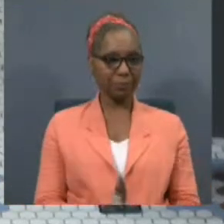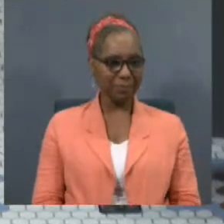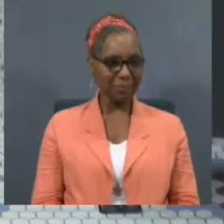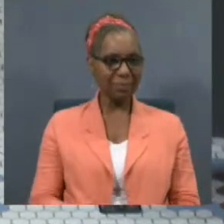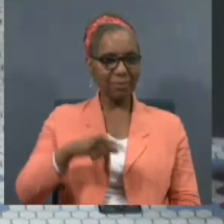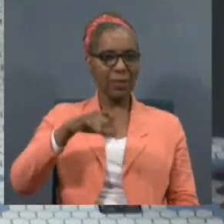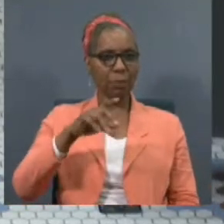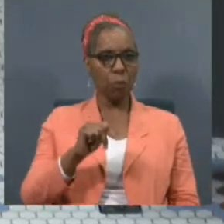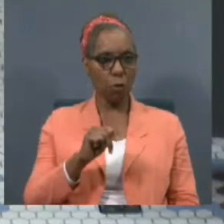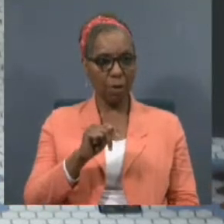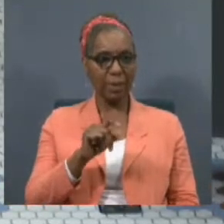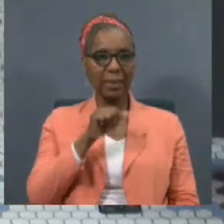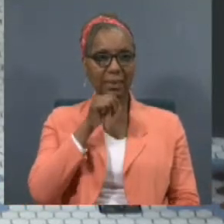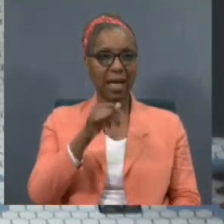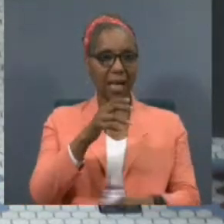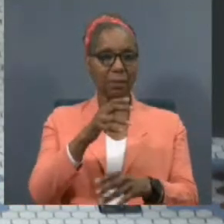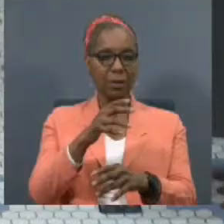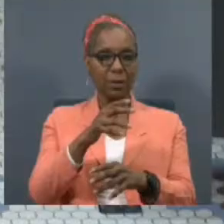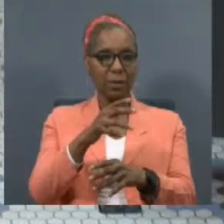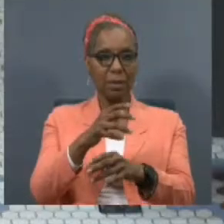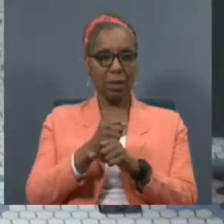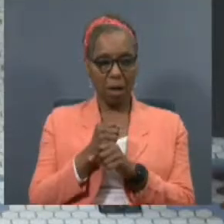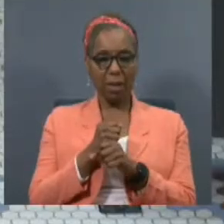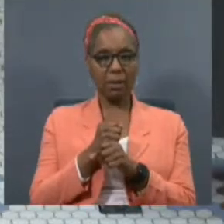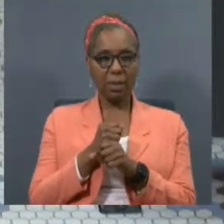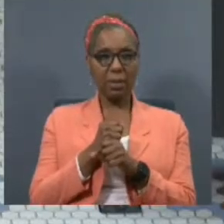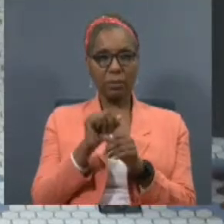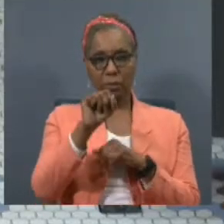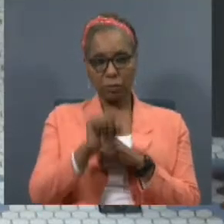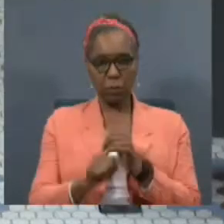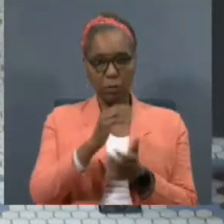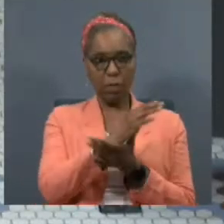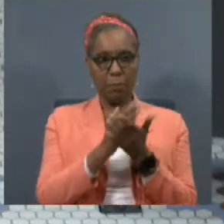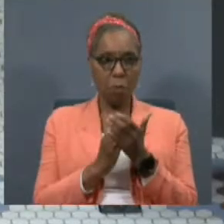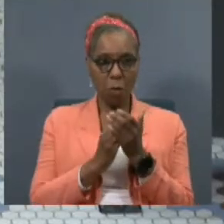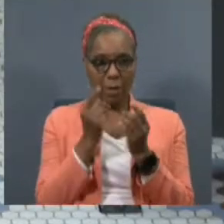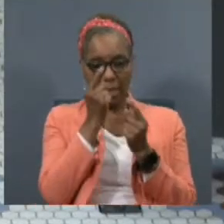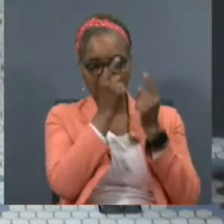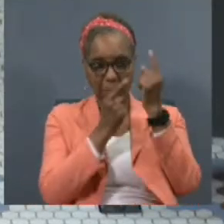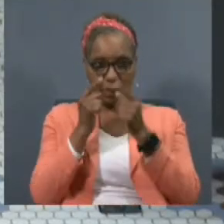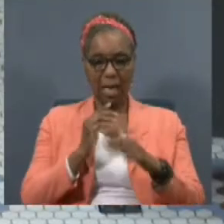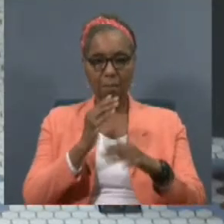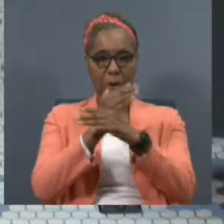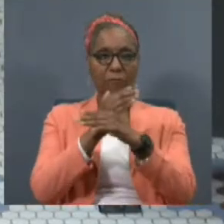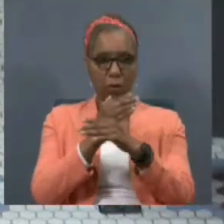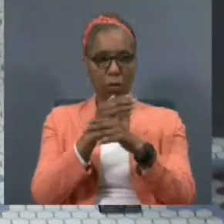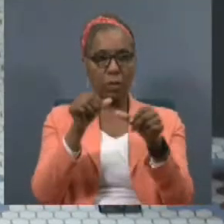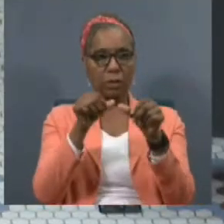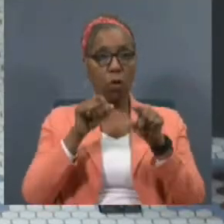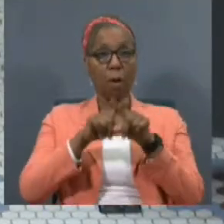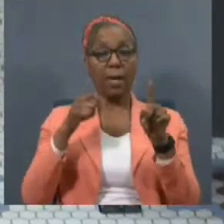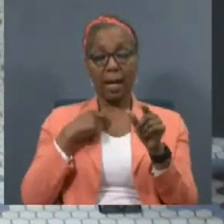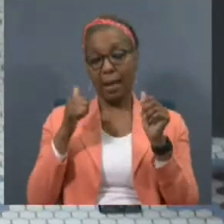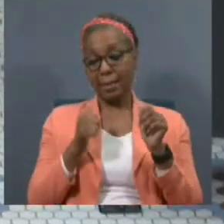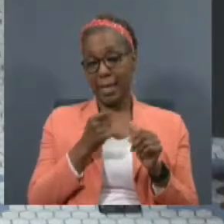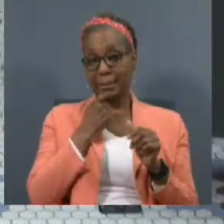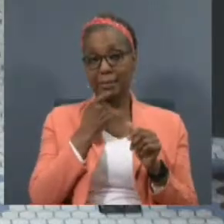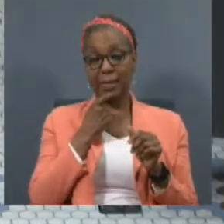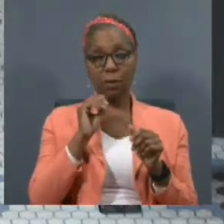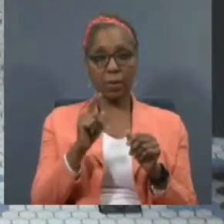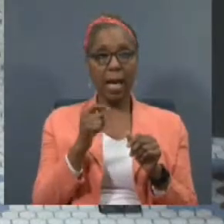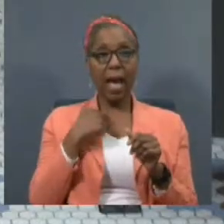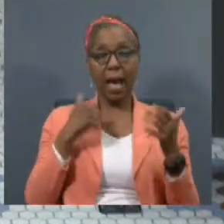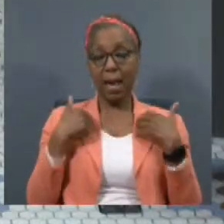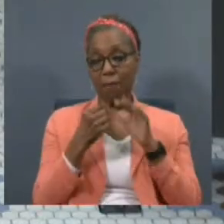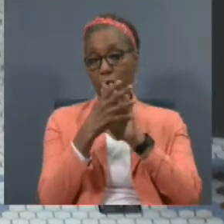port, having not acquired that southern portion of the property, contemplates a buffer zone. But what I can say, and I've